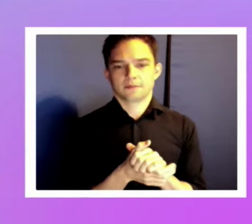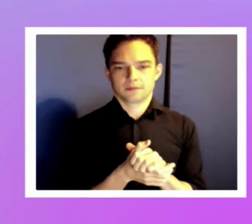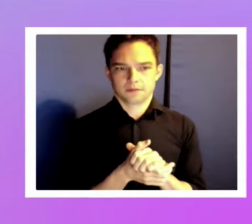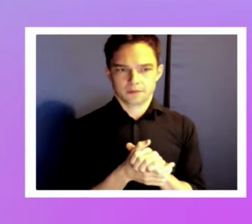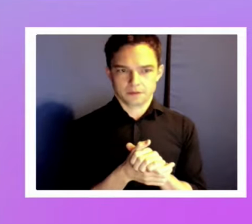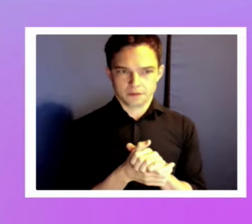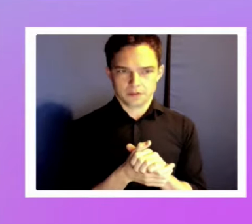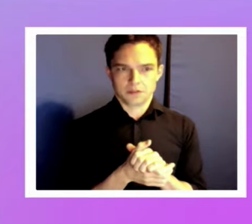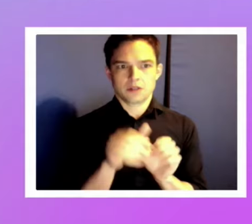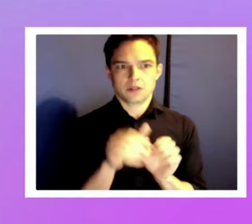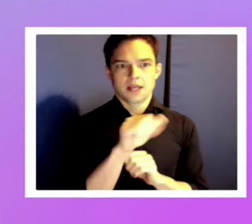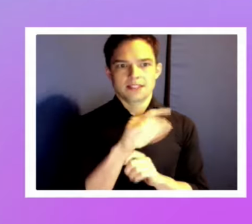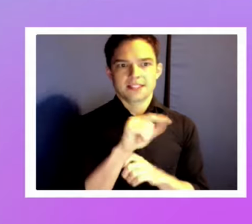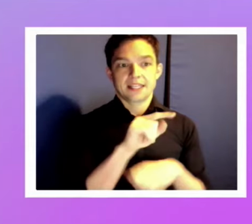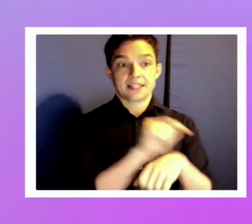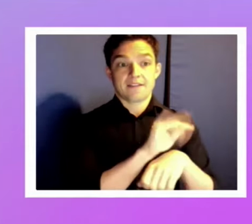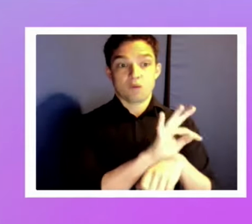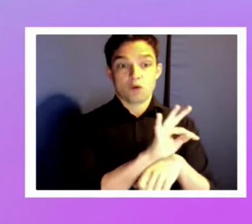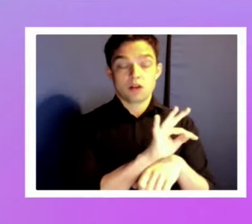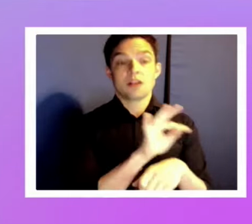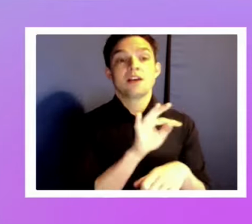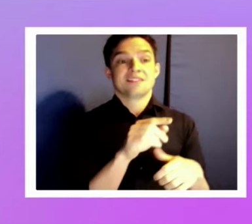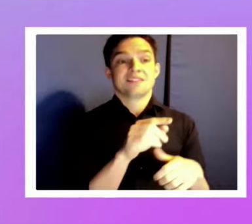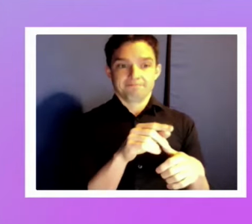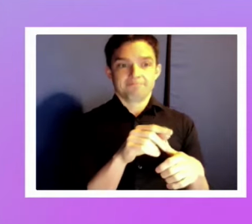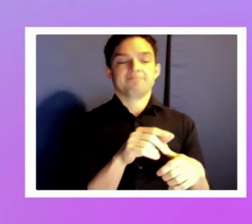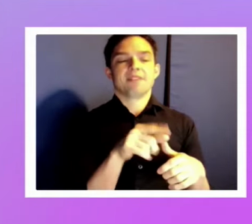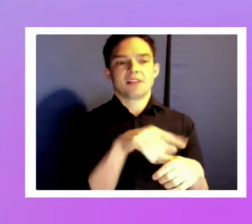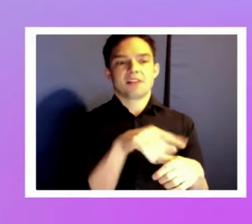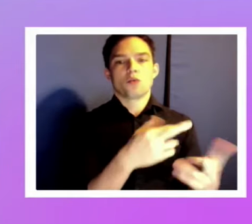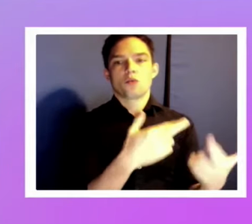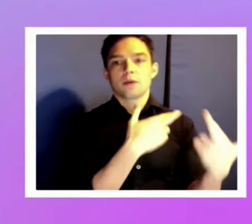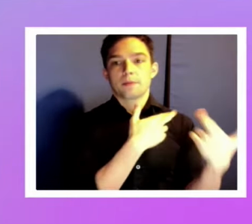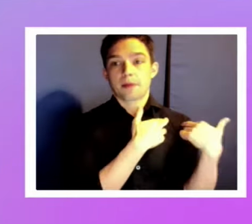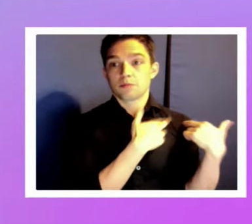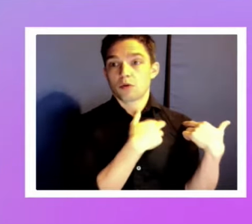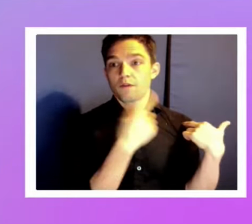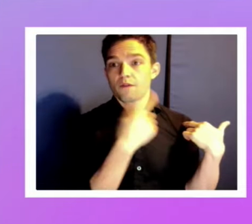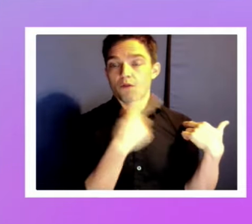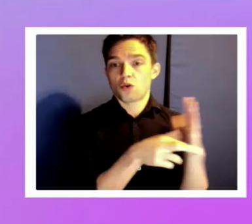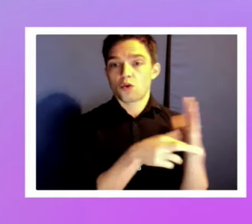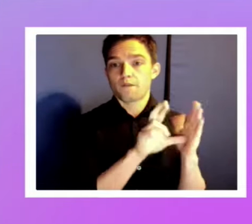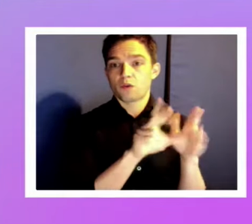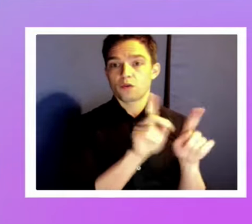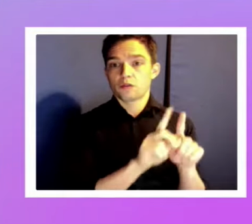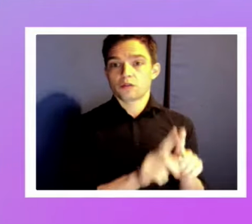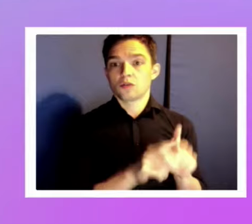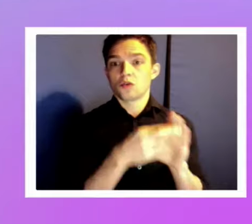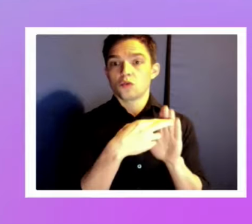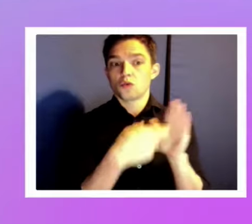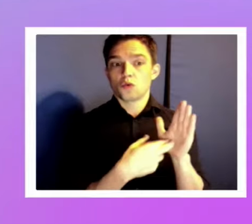The ACT task force is then responsible for reviewing rules